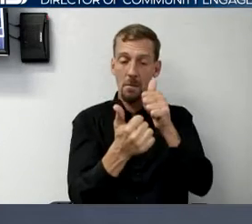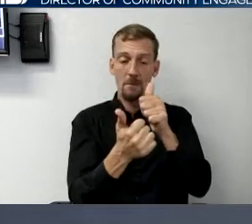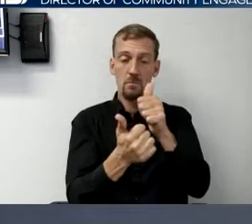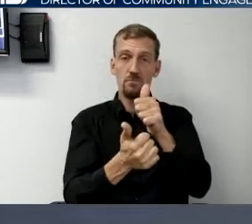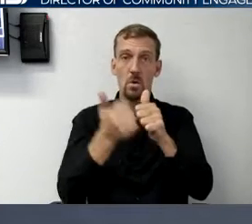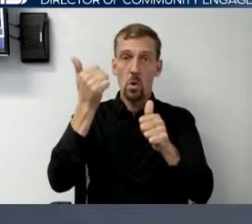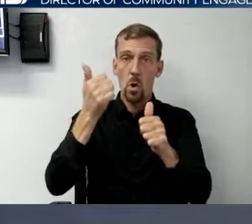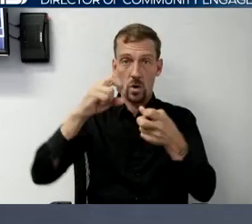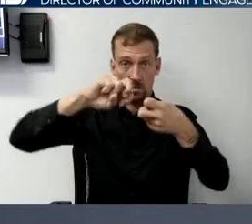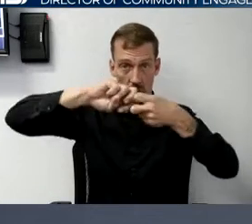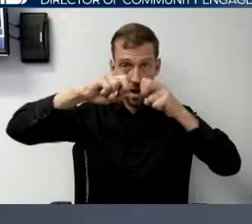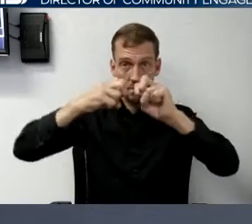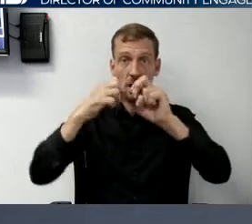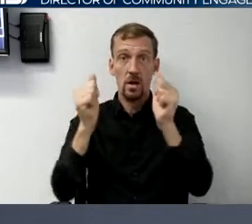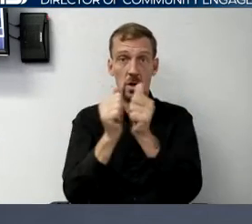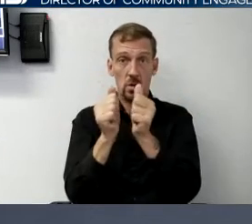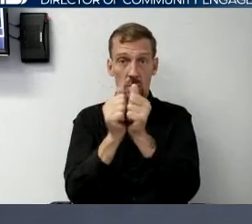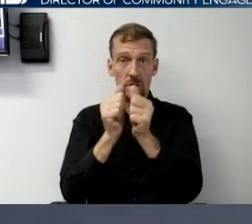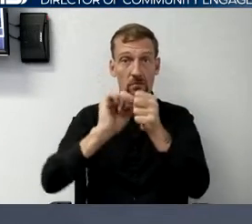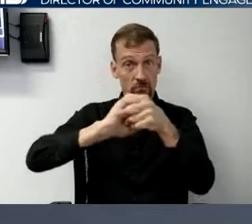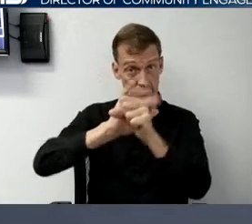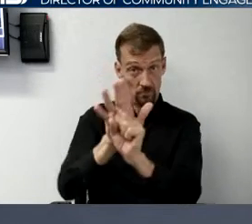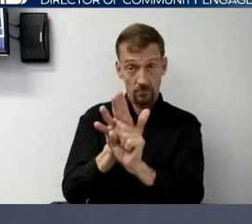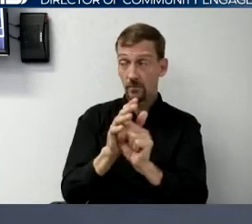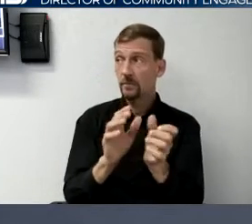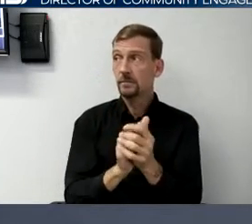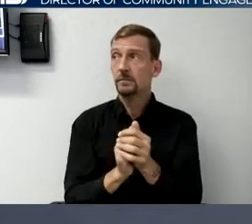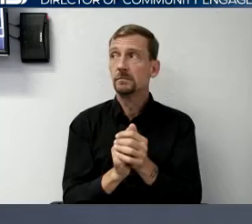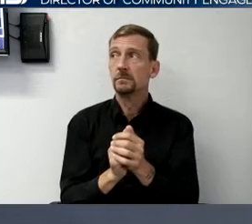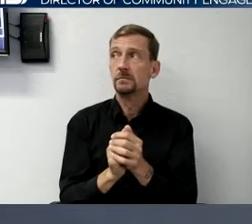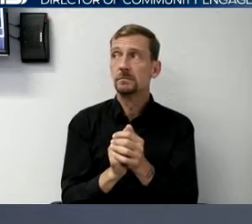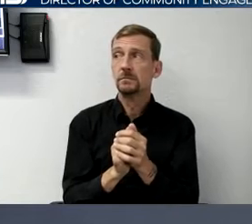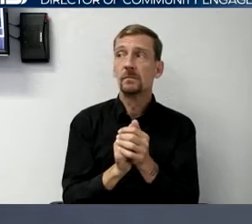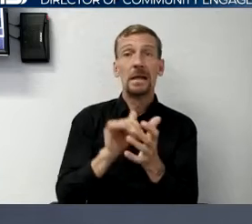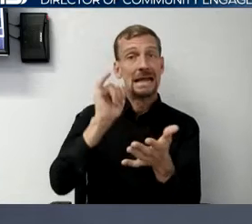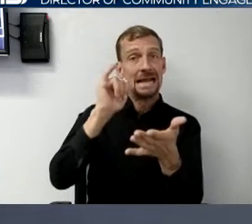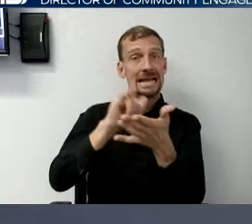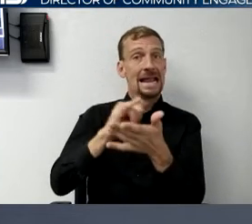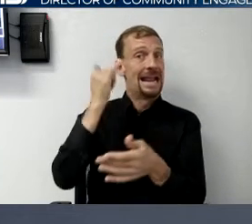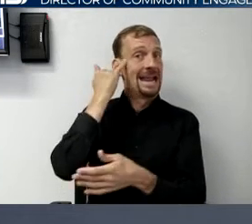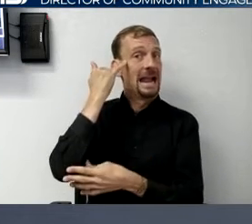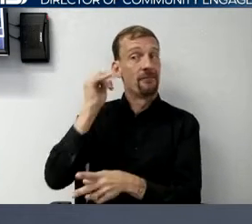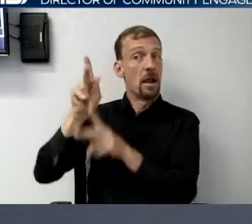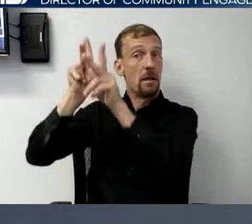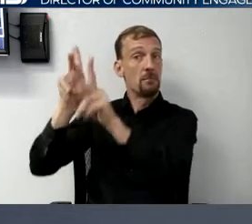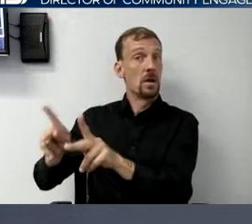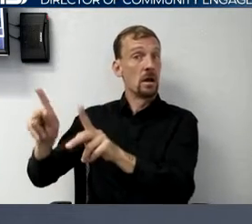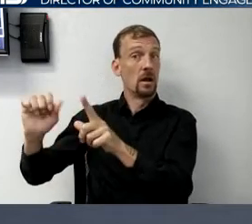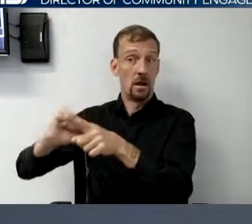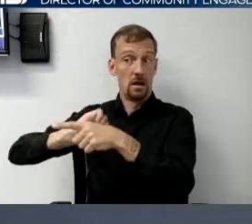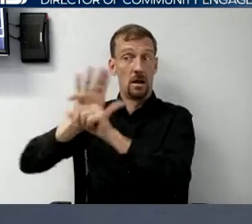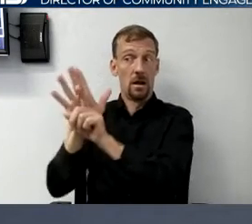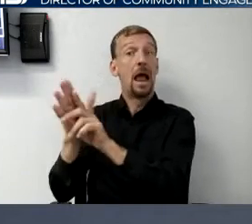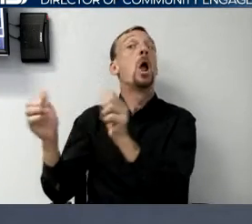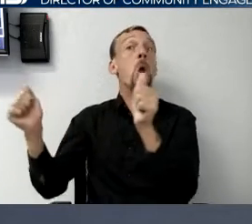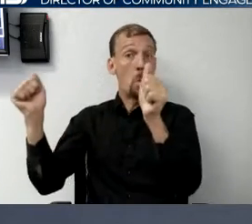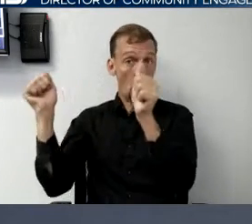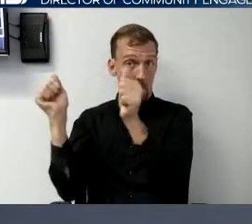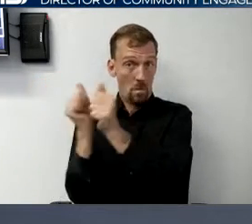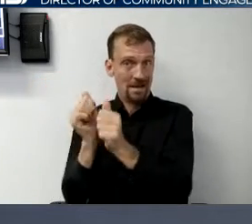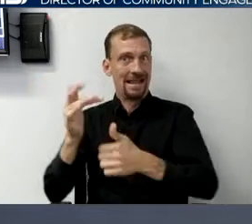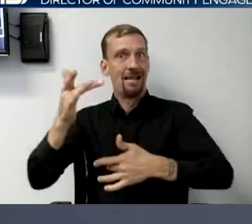underlying comorbidities where people that contract the virus that end up in the hospital